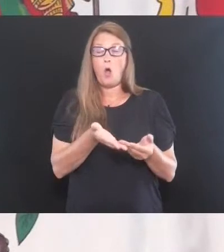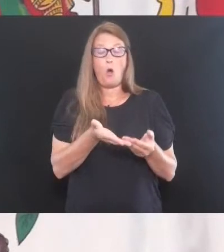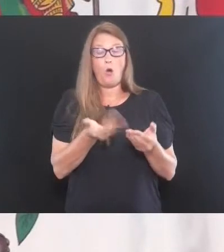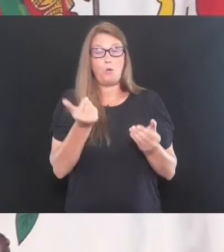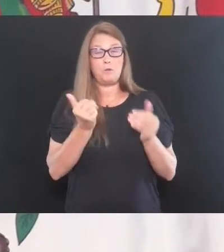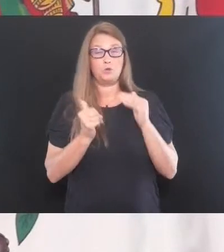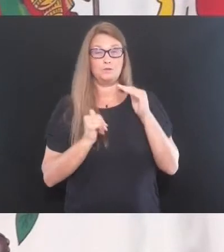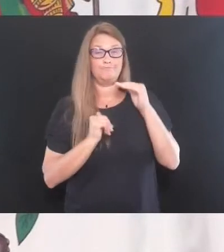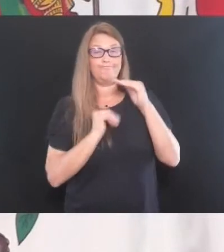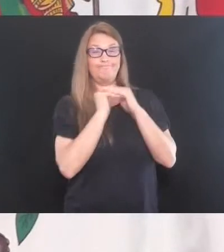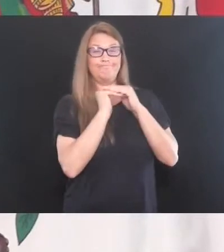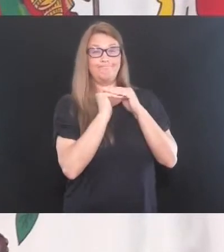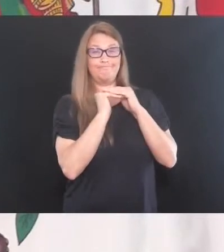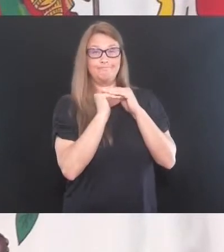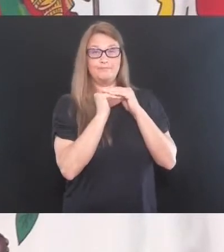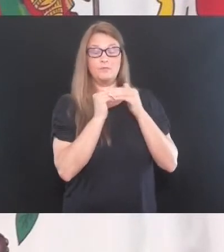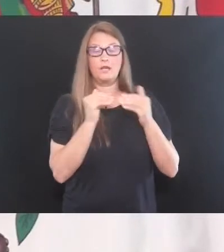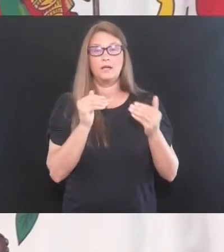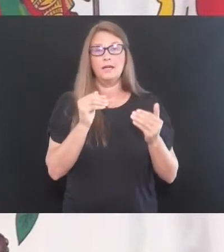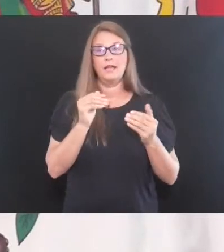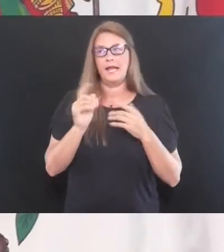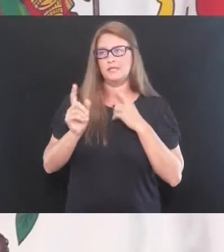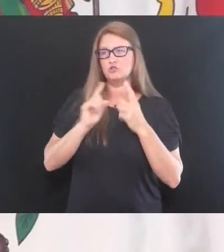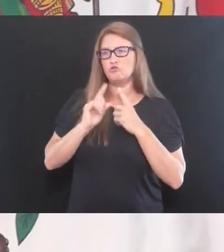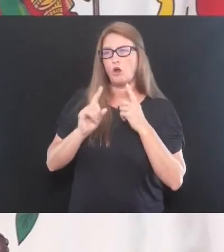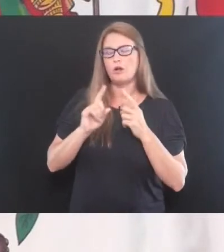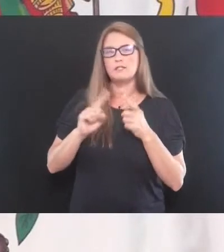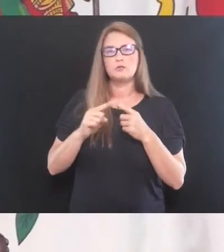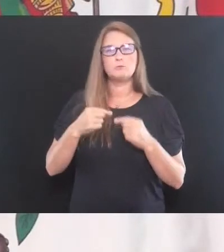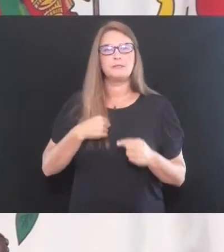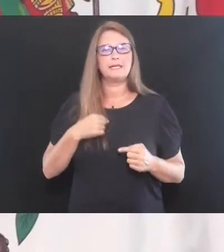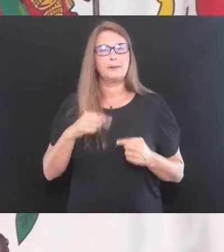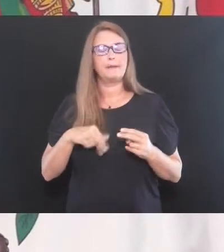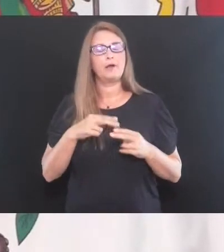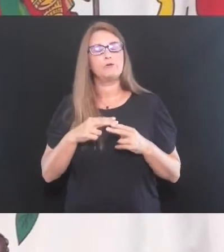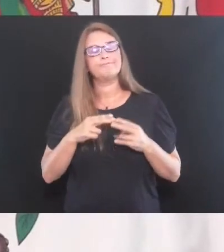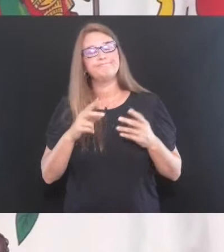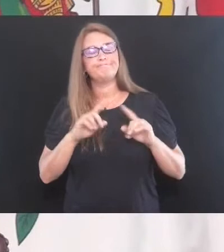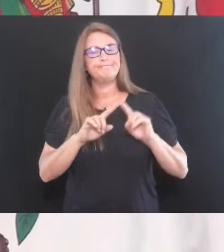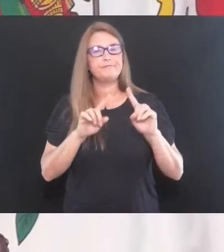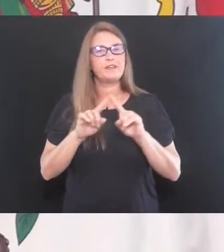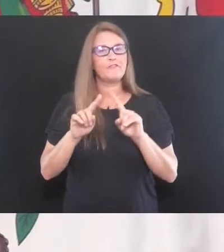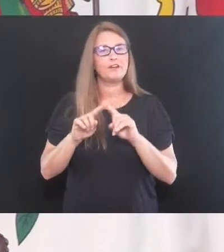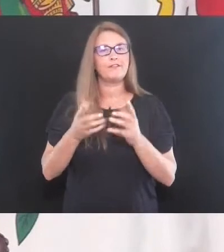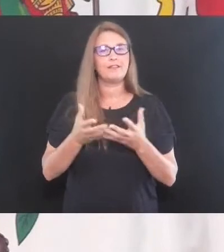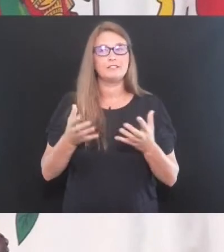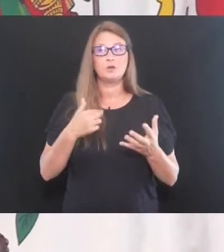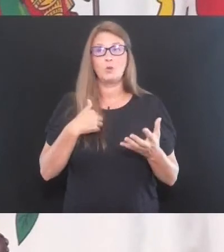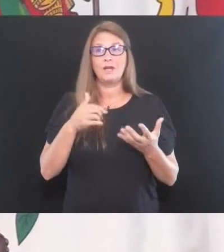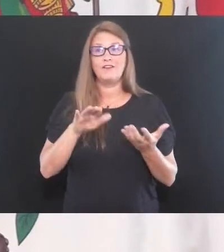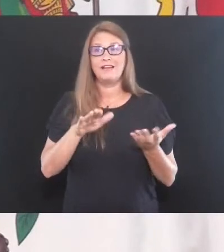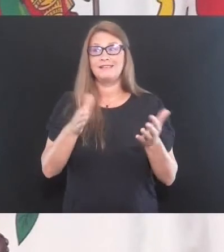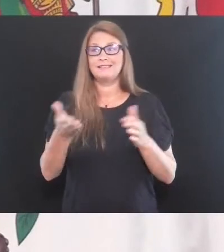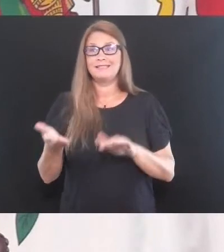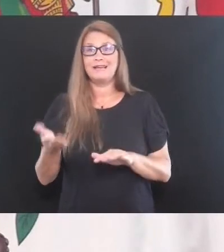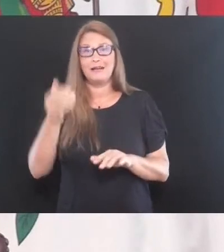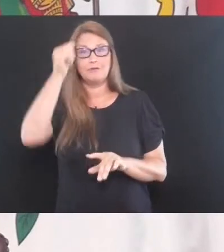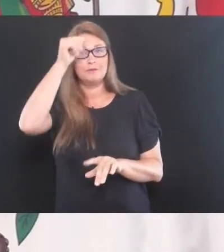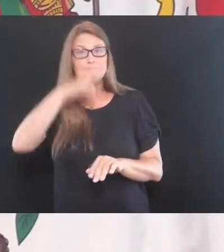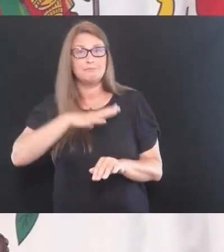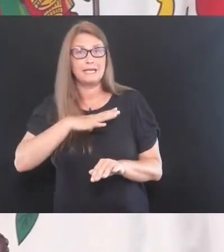out. She's talking about, that we just lost a gentleman that was